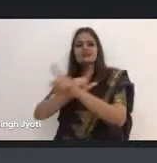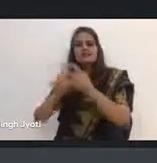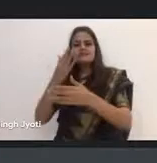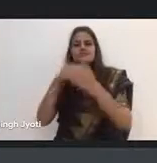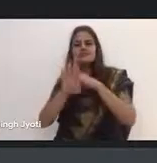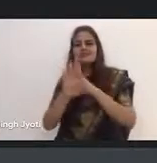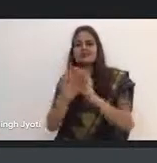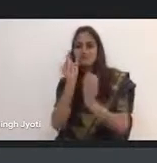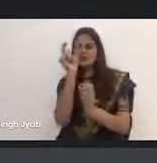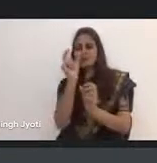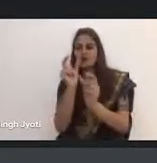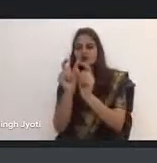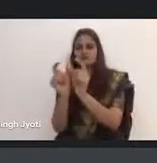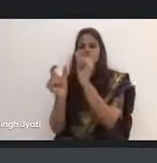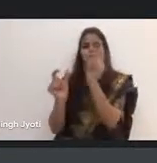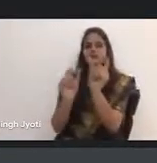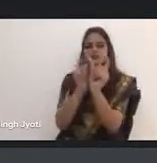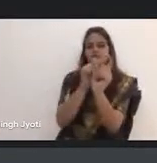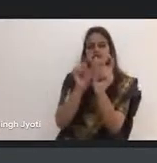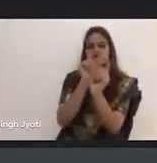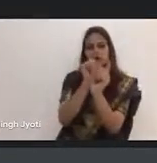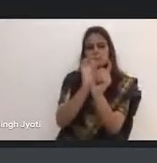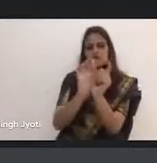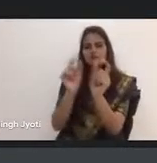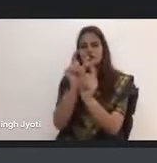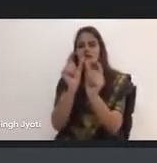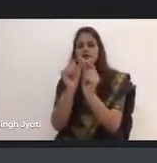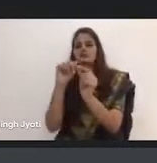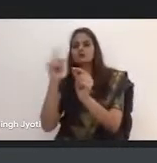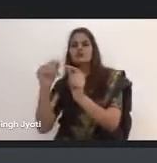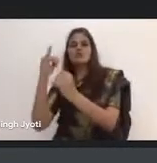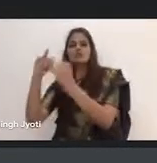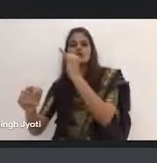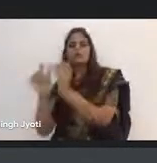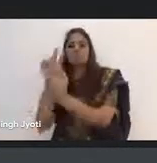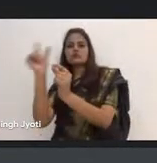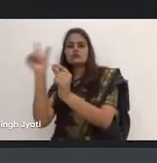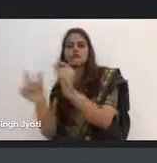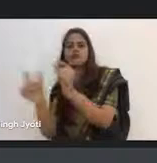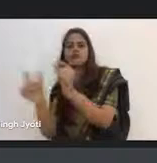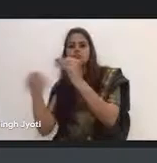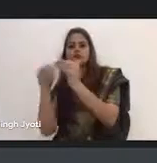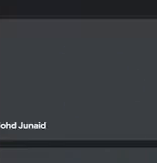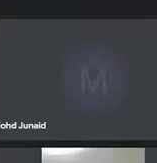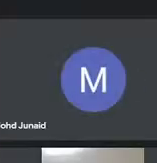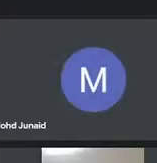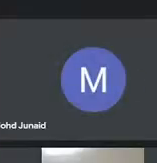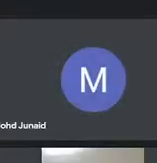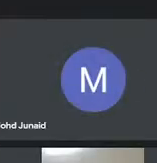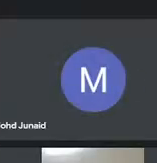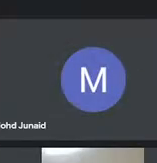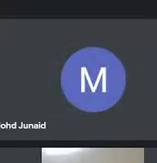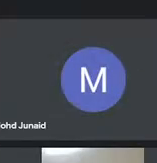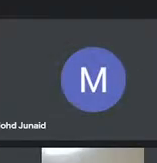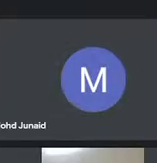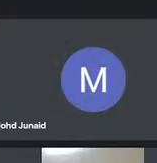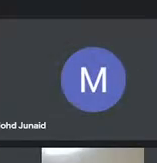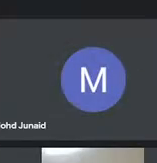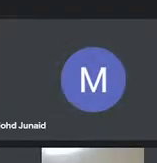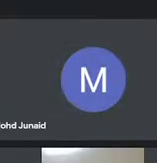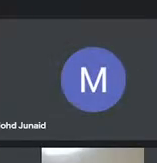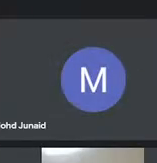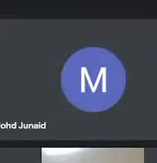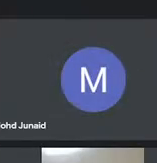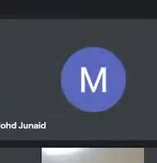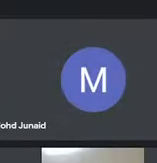looks more like languages, like Semitic languages, which have what's called non-concatenative